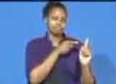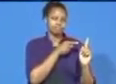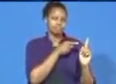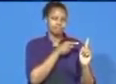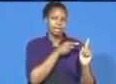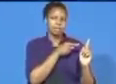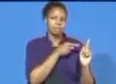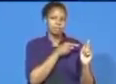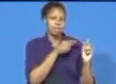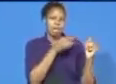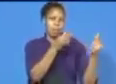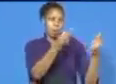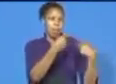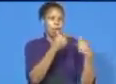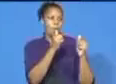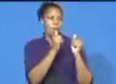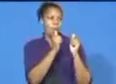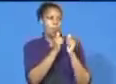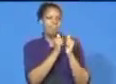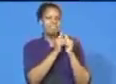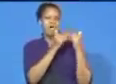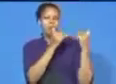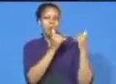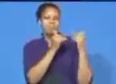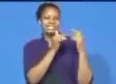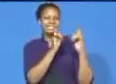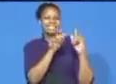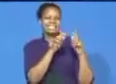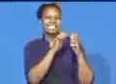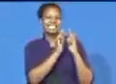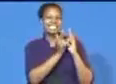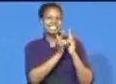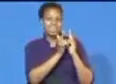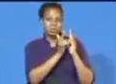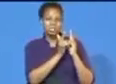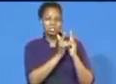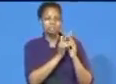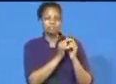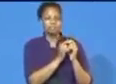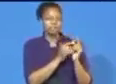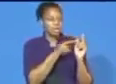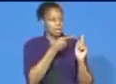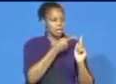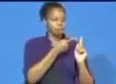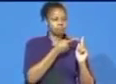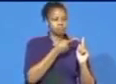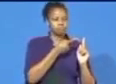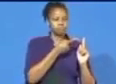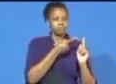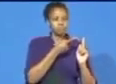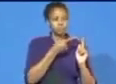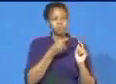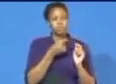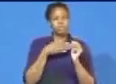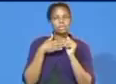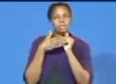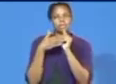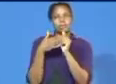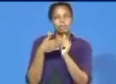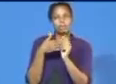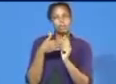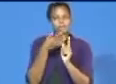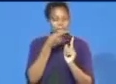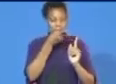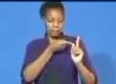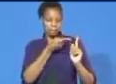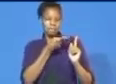So he comes and he formed in his mind, driven by a sense of his own importance.